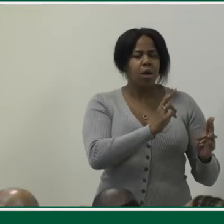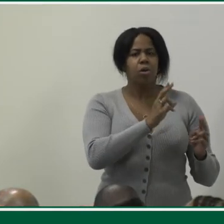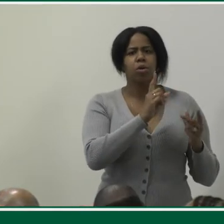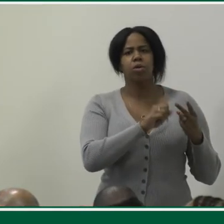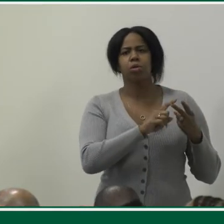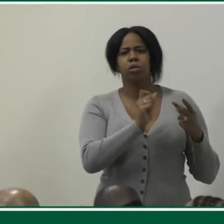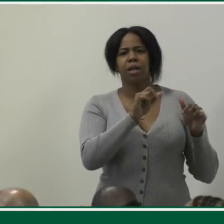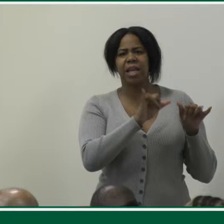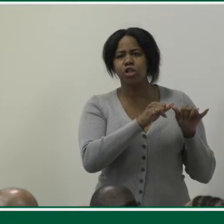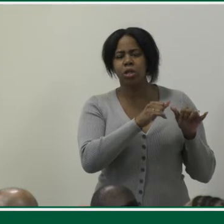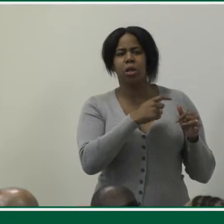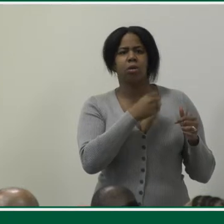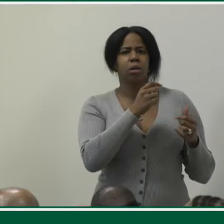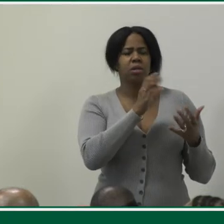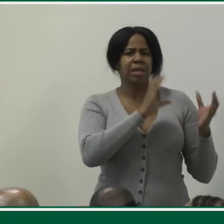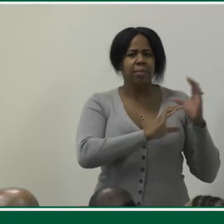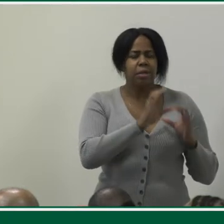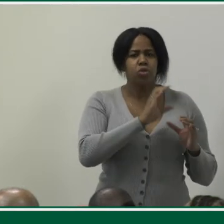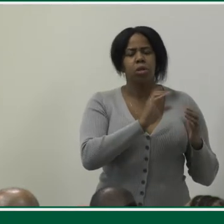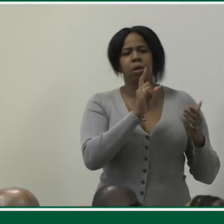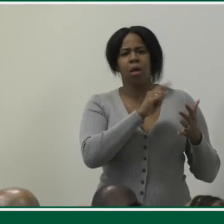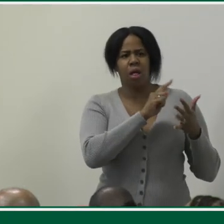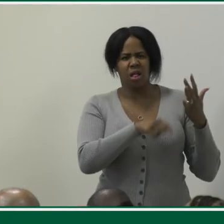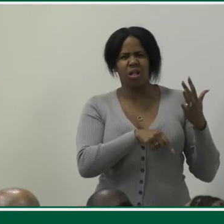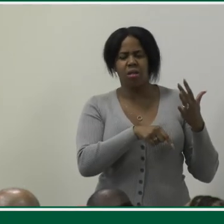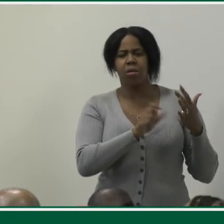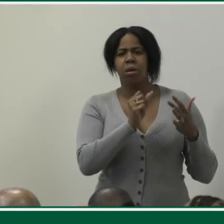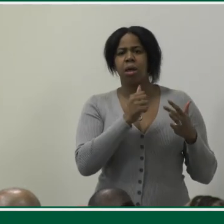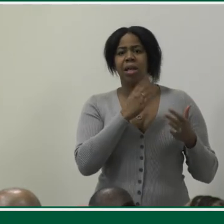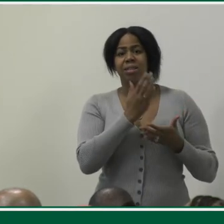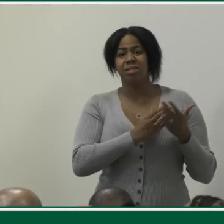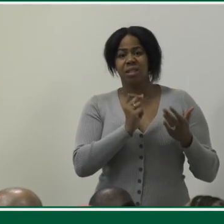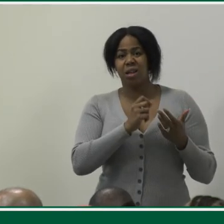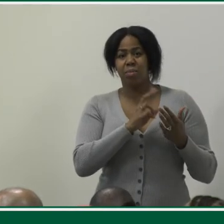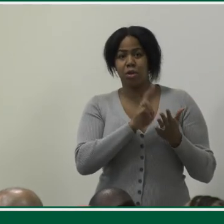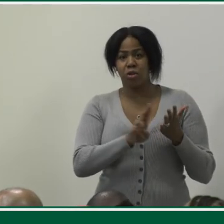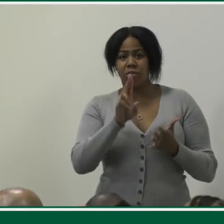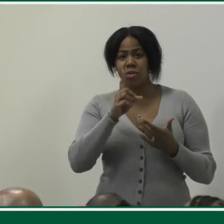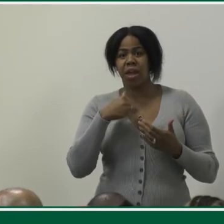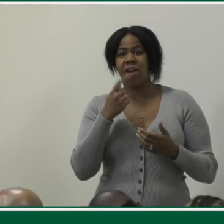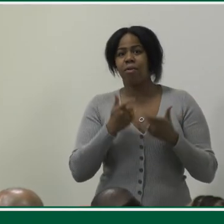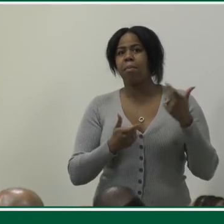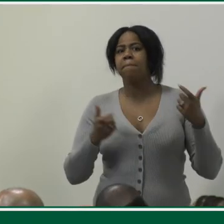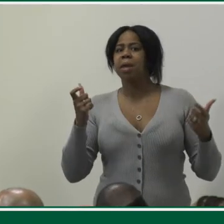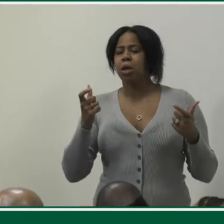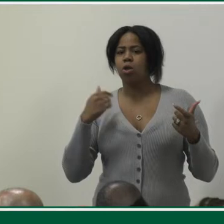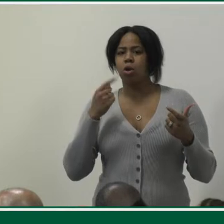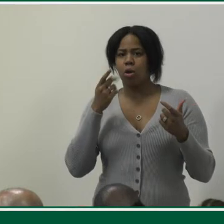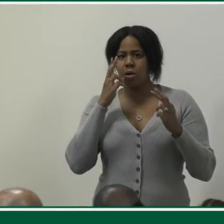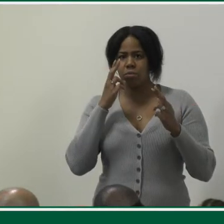an engineering honors program or a chemistry honors program. Now, some universities do have larger honors programs